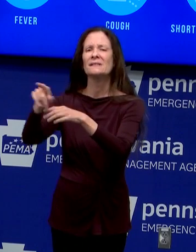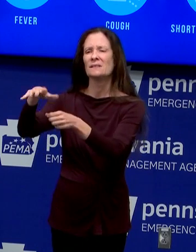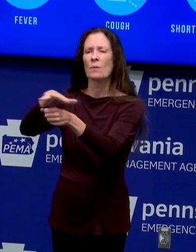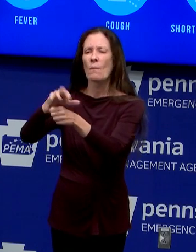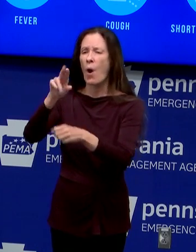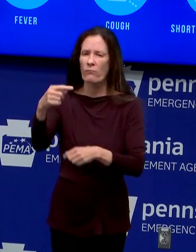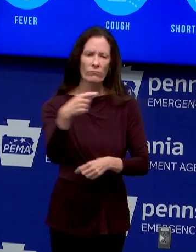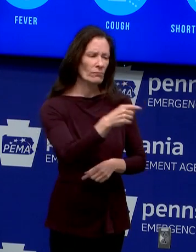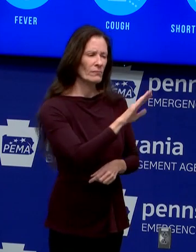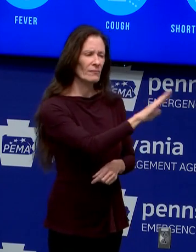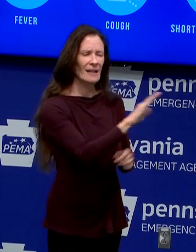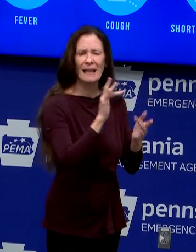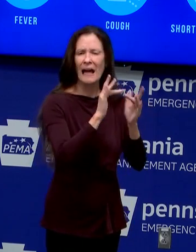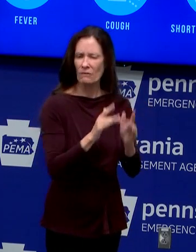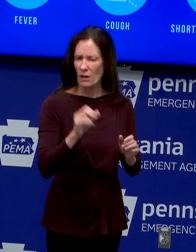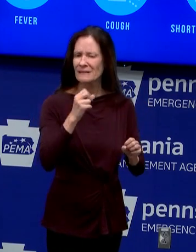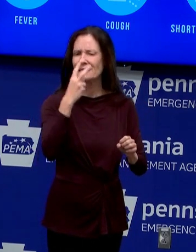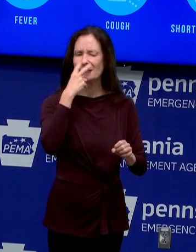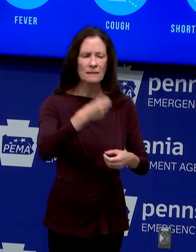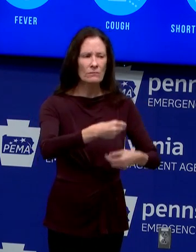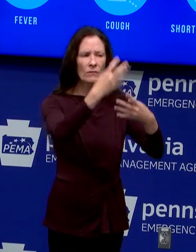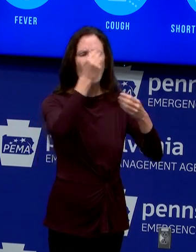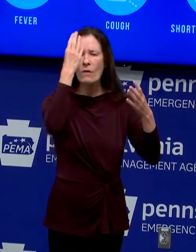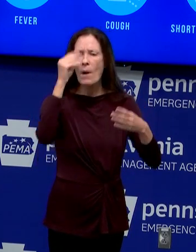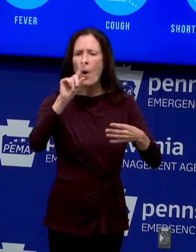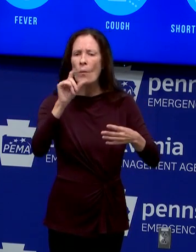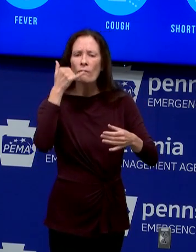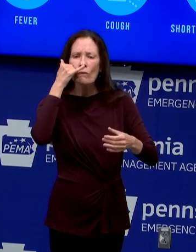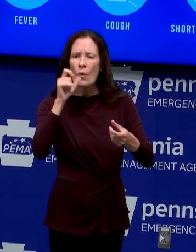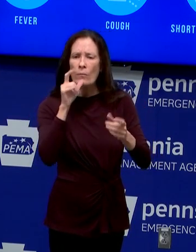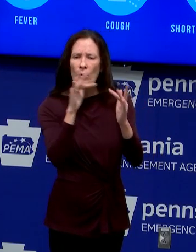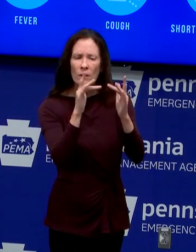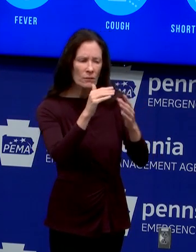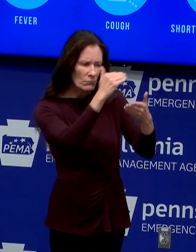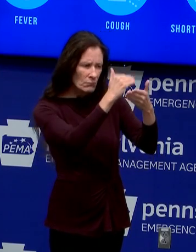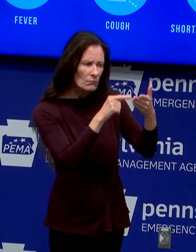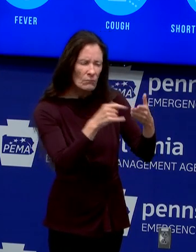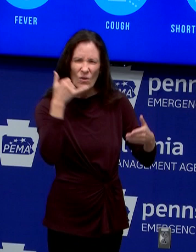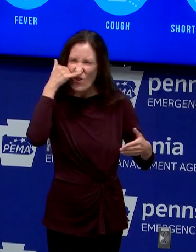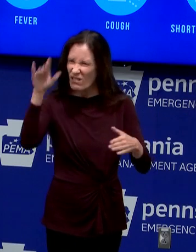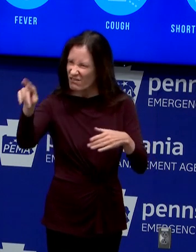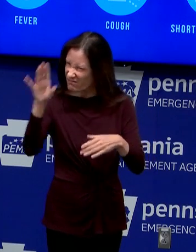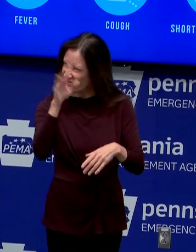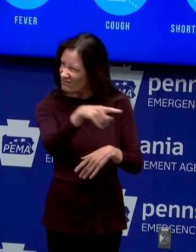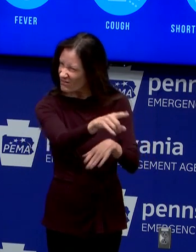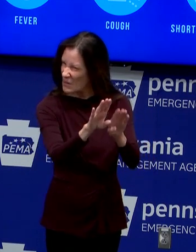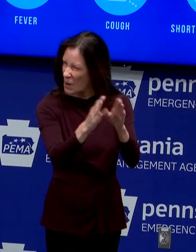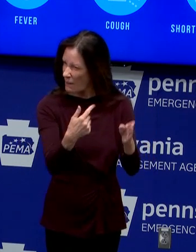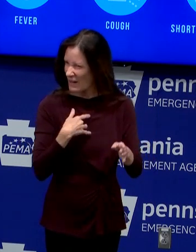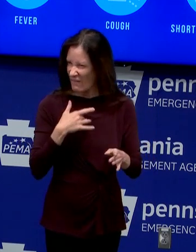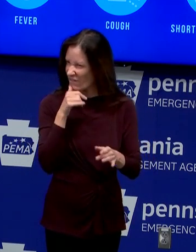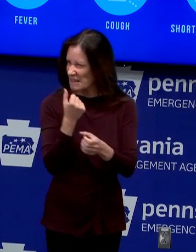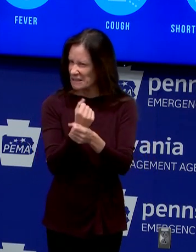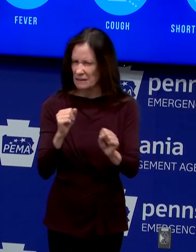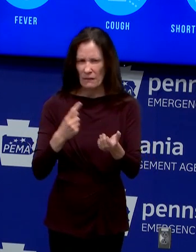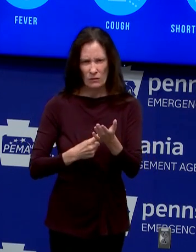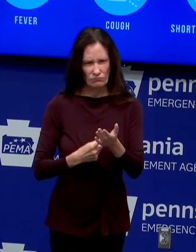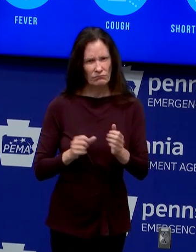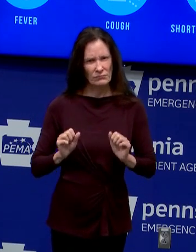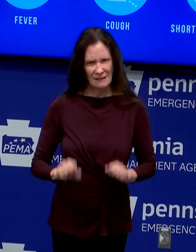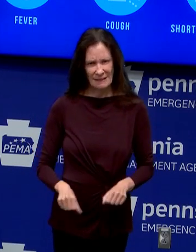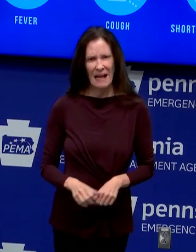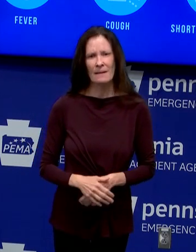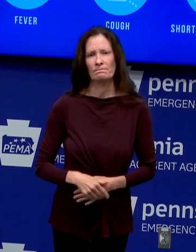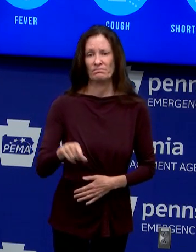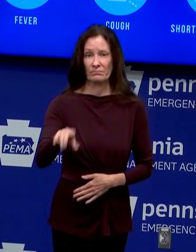From Penn Live, your daily numbers include 2% of people hospitalized are ages 0 to 29. What are the ages